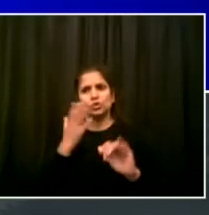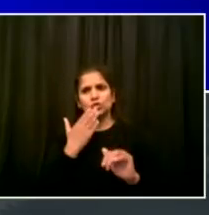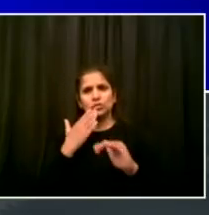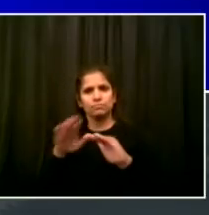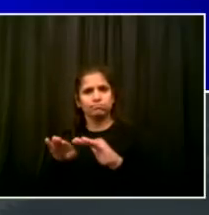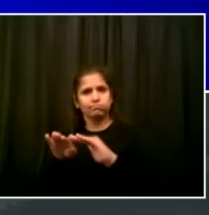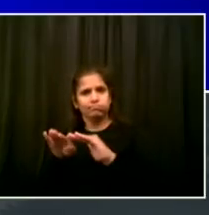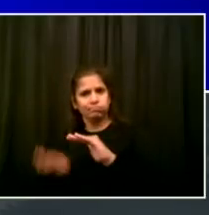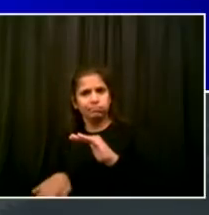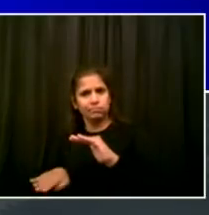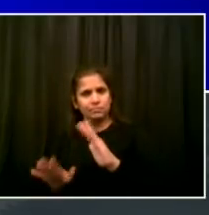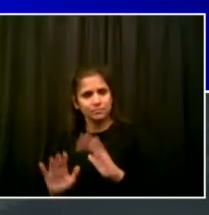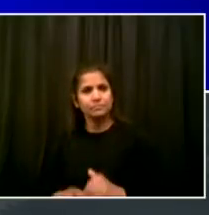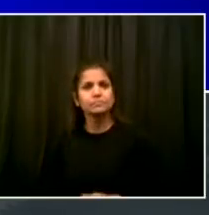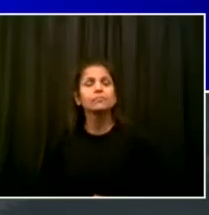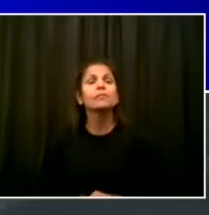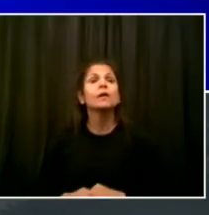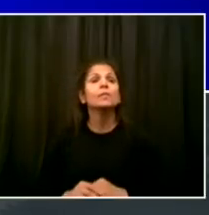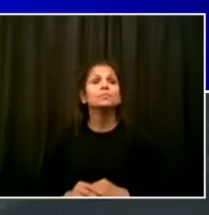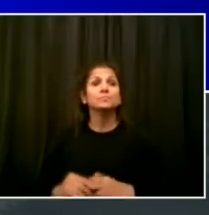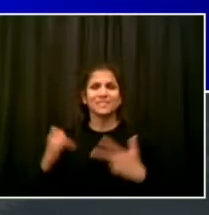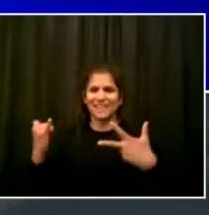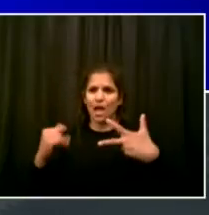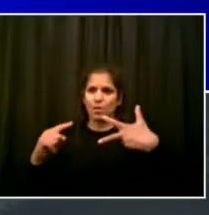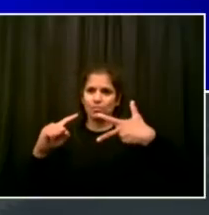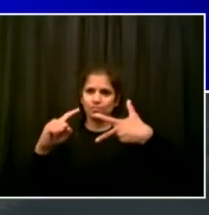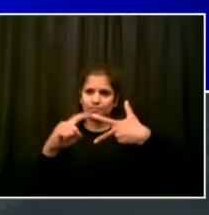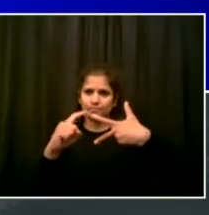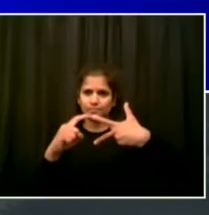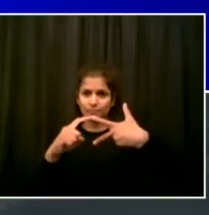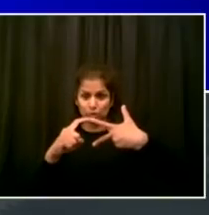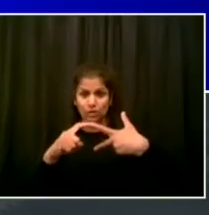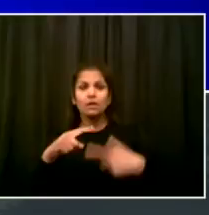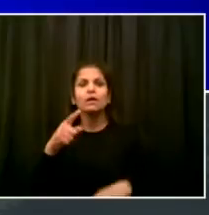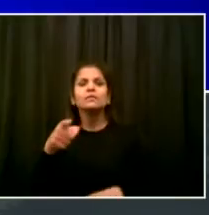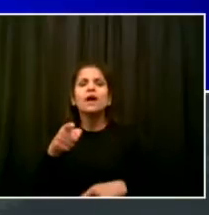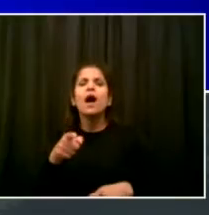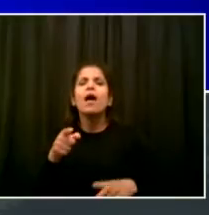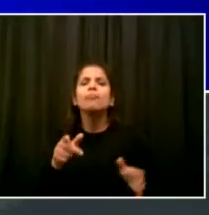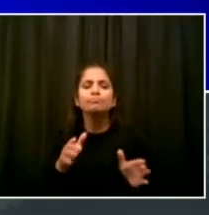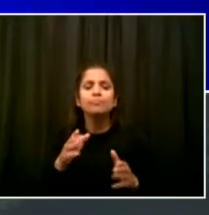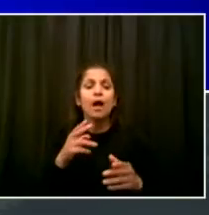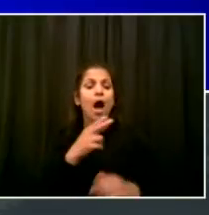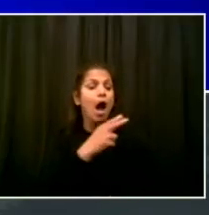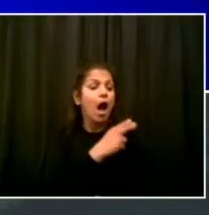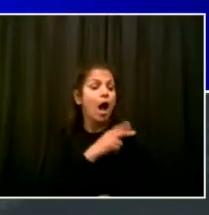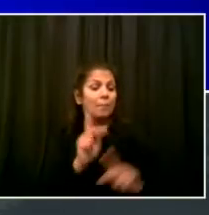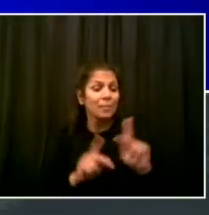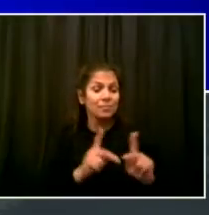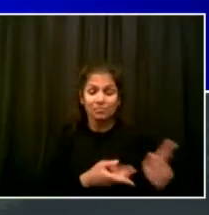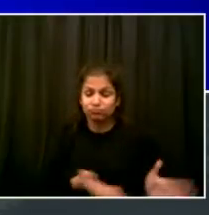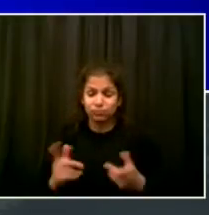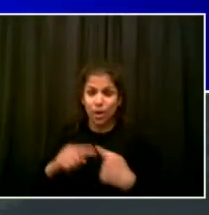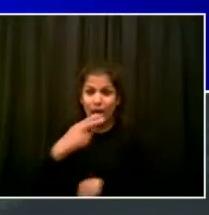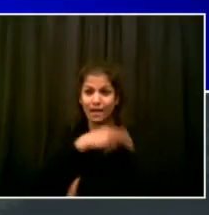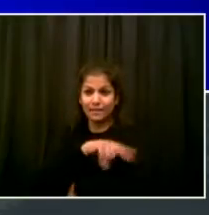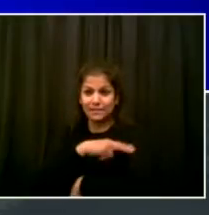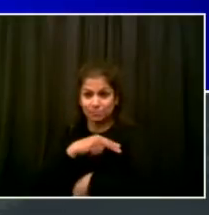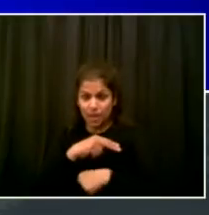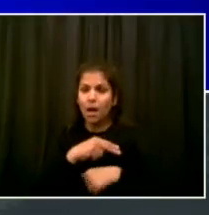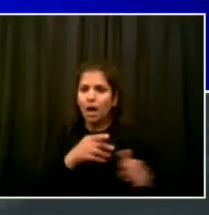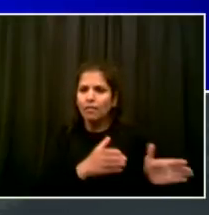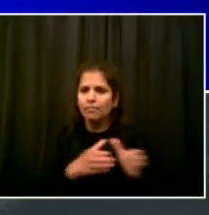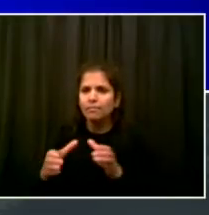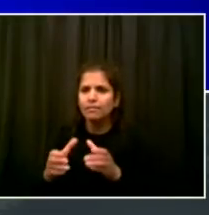Let's talk about number two, daily number of people in health and hospitals, ICUs. So this is a really important issue. When we talked about